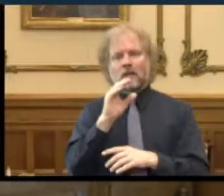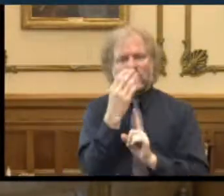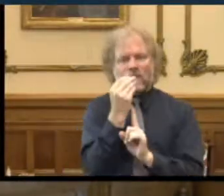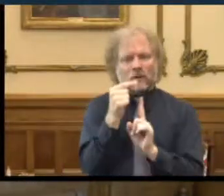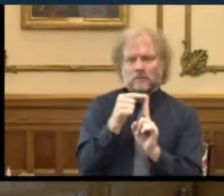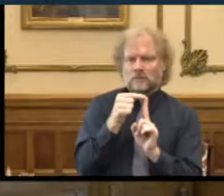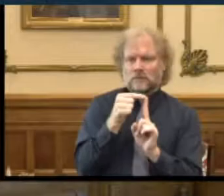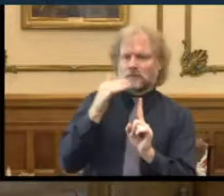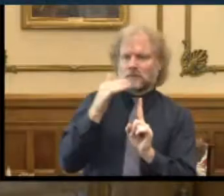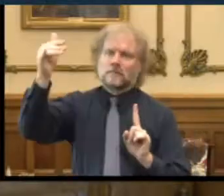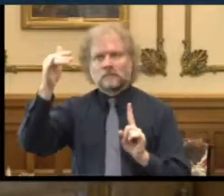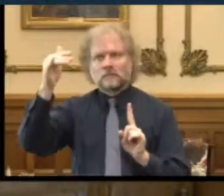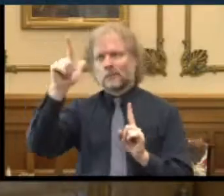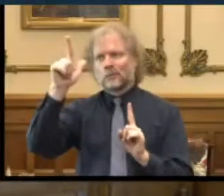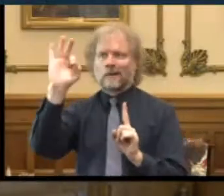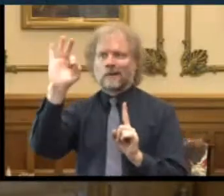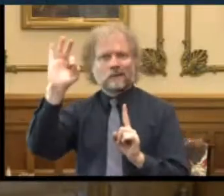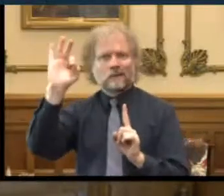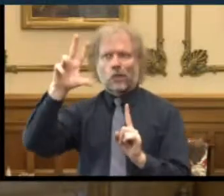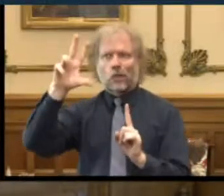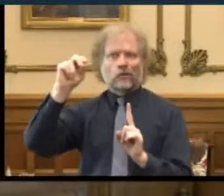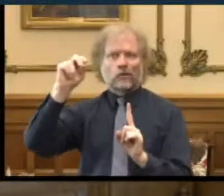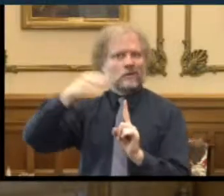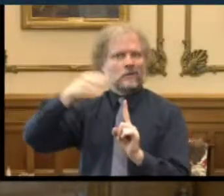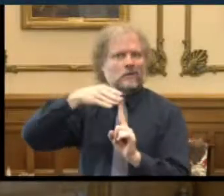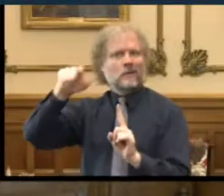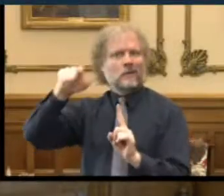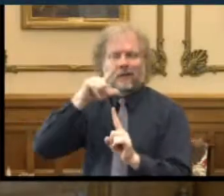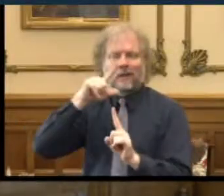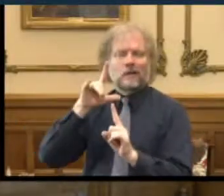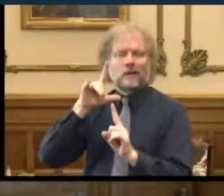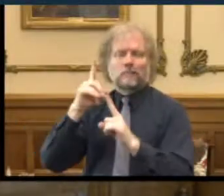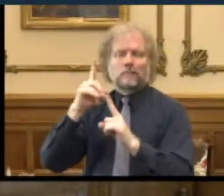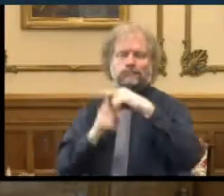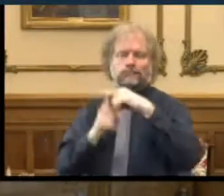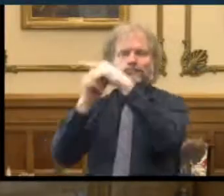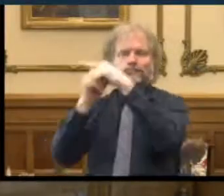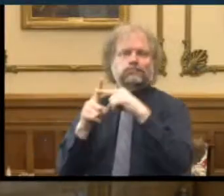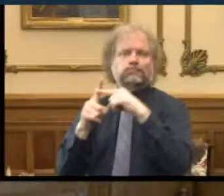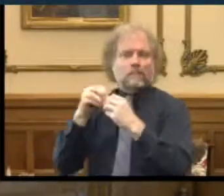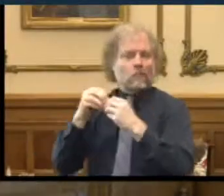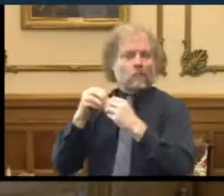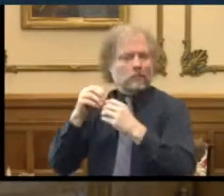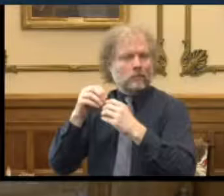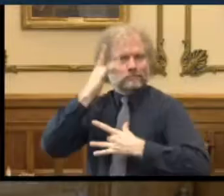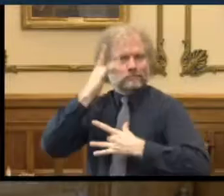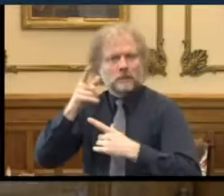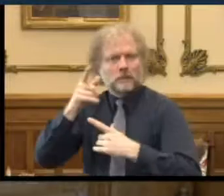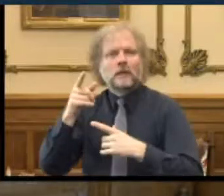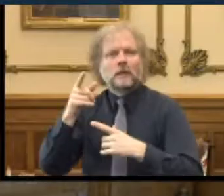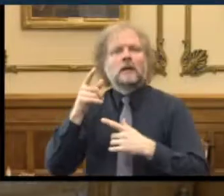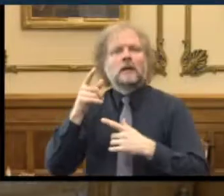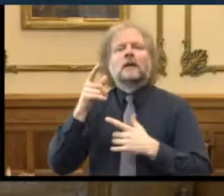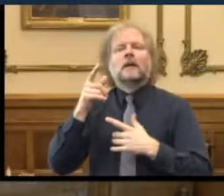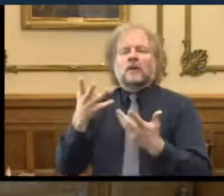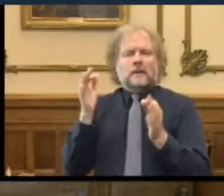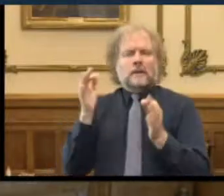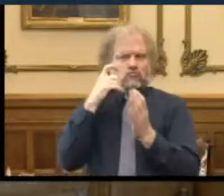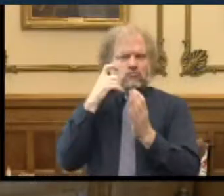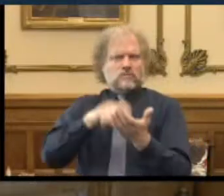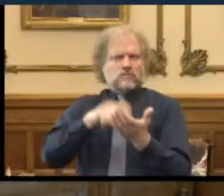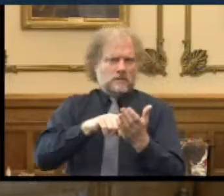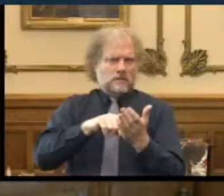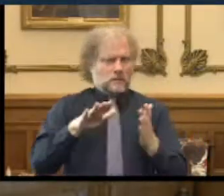to 29 or 30-year-old students that are having more issues. And so really kind of recognizing